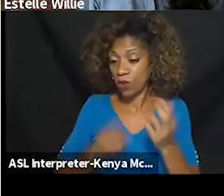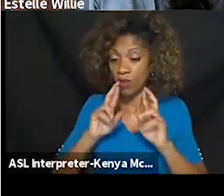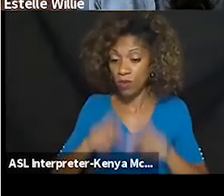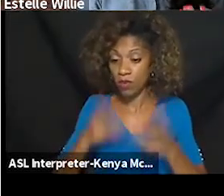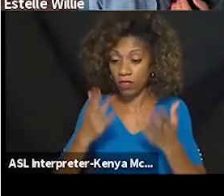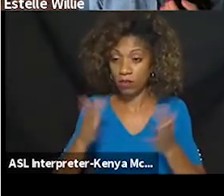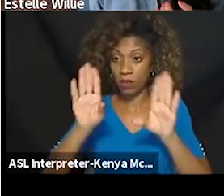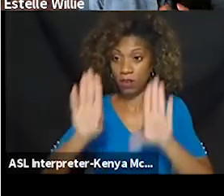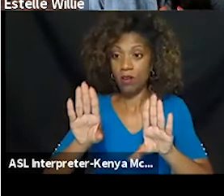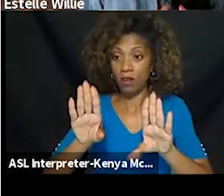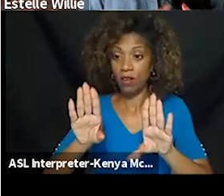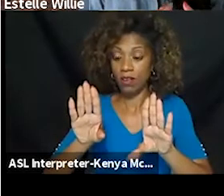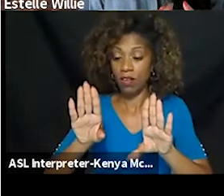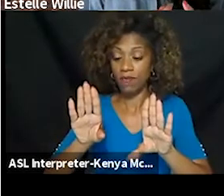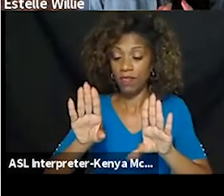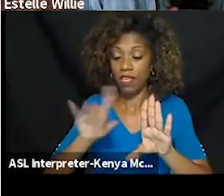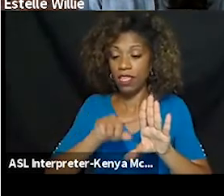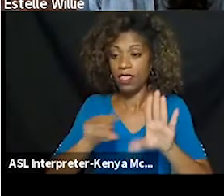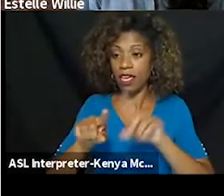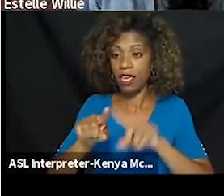about education